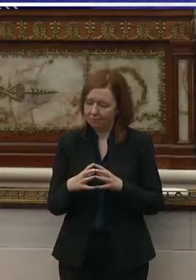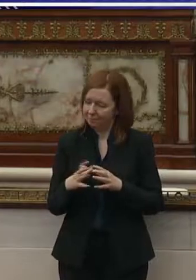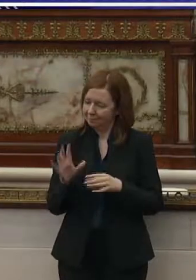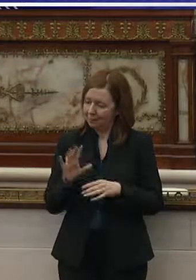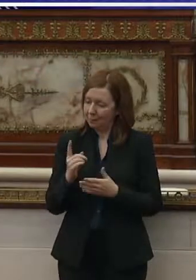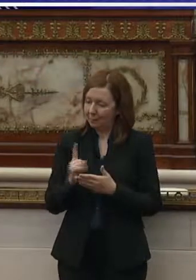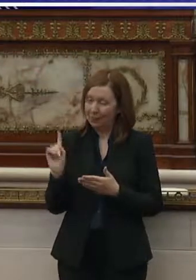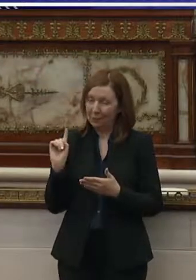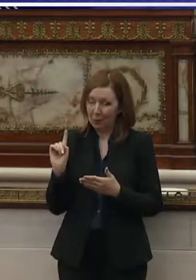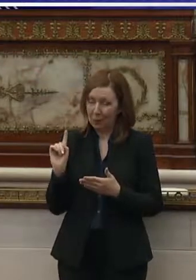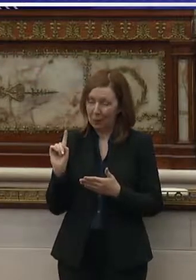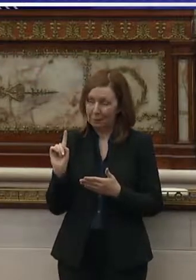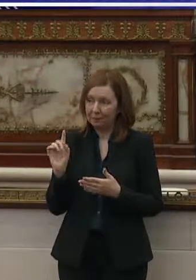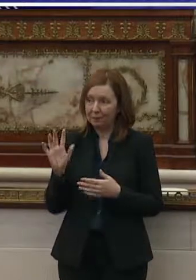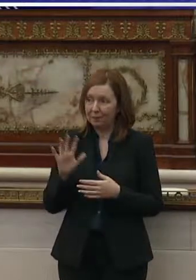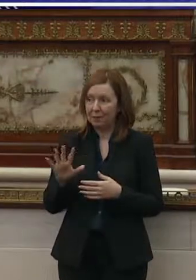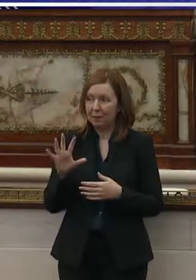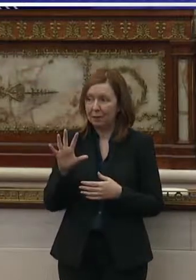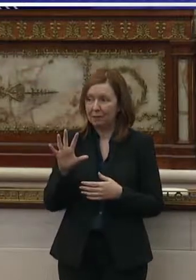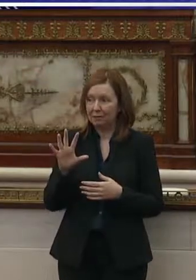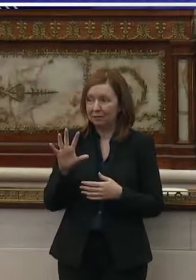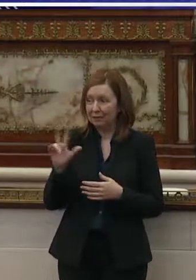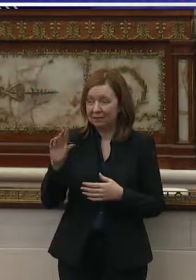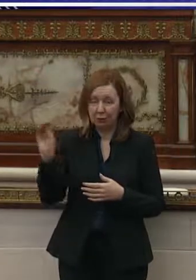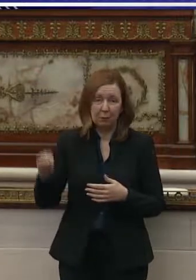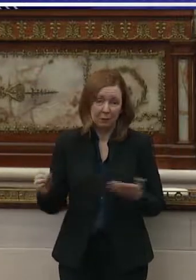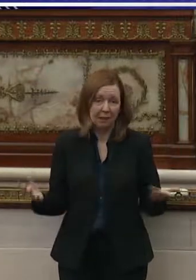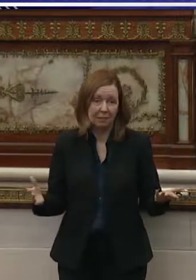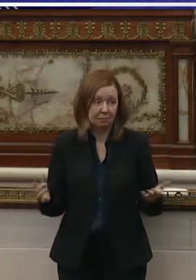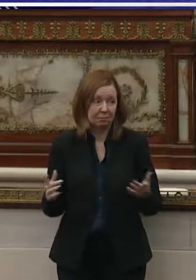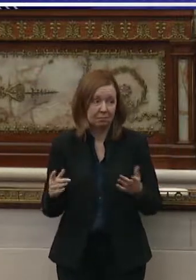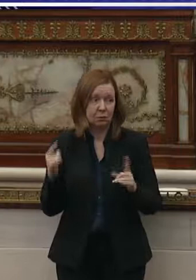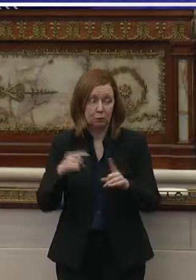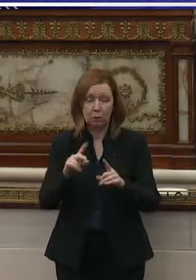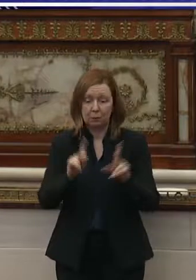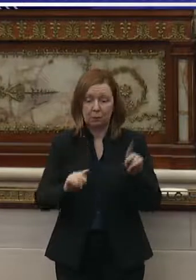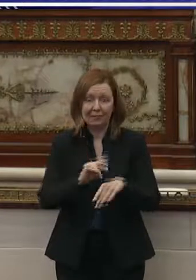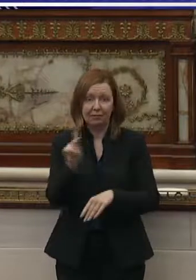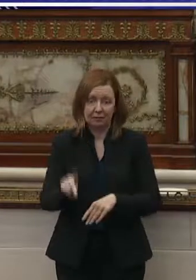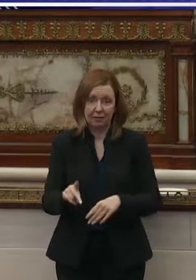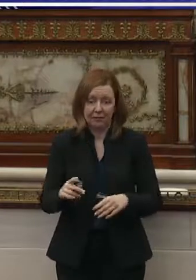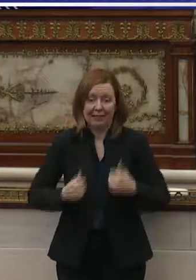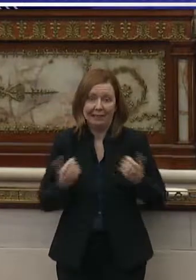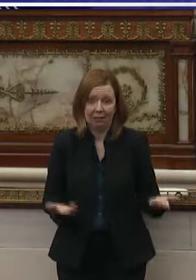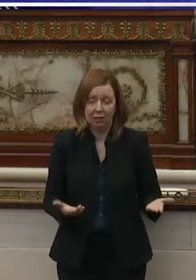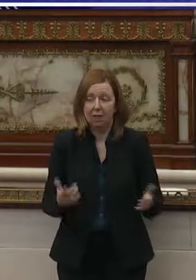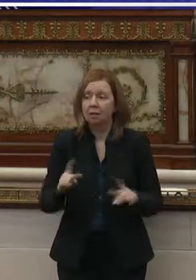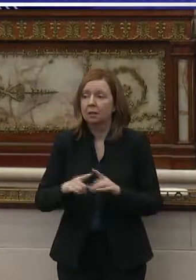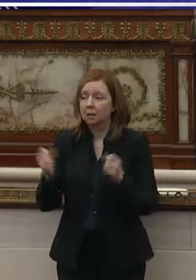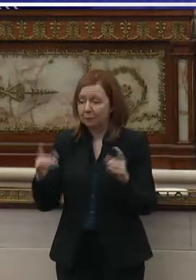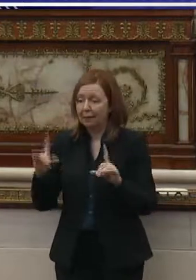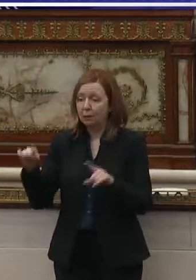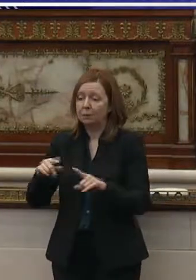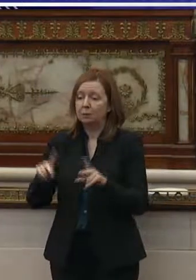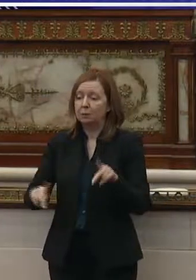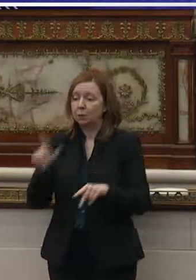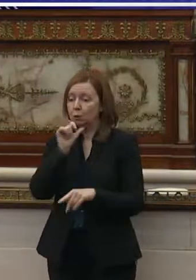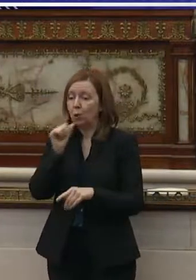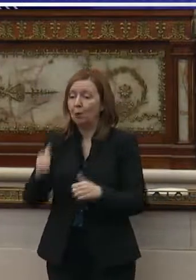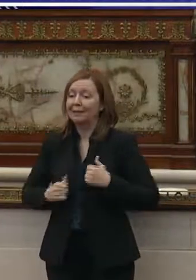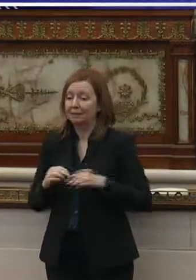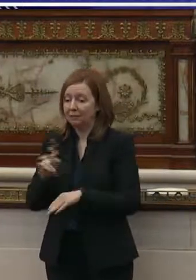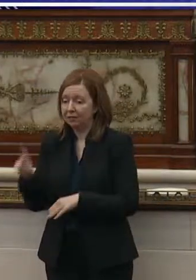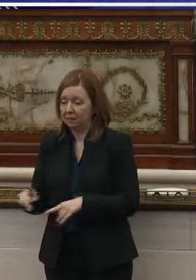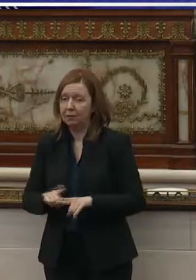about a week ago, it's about 53% that went to Philadelphia residents. We have many that went to non-Philadelphia residents. That